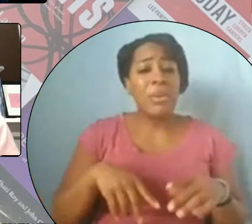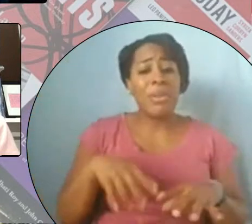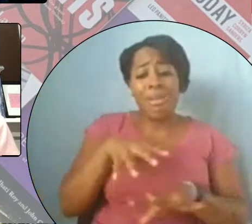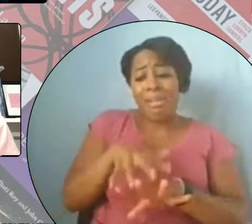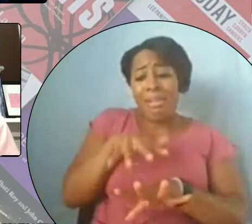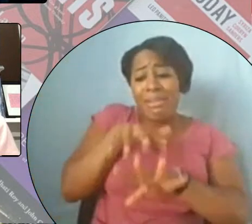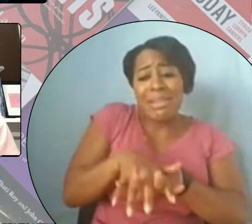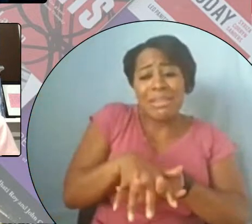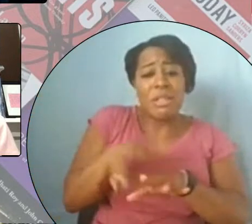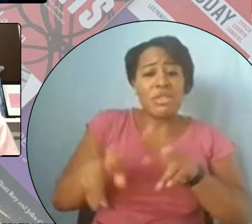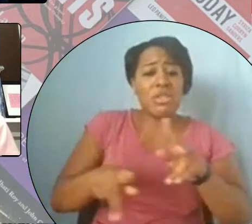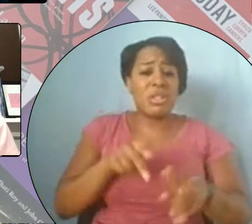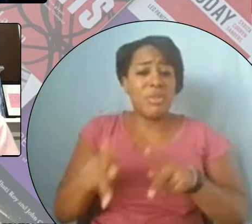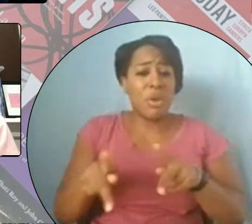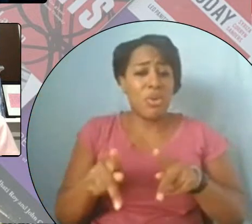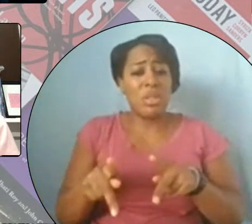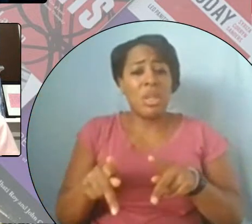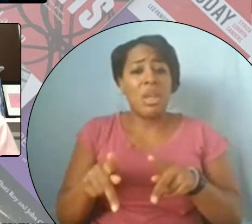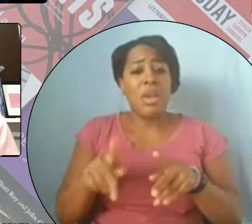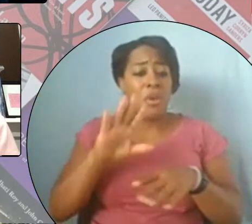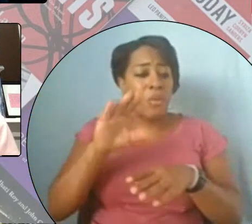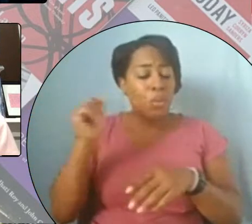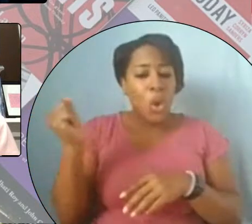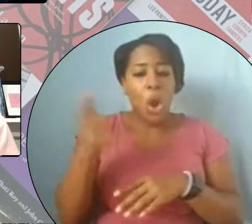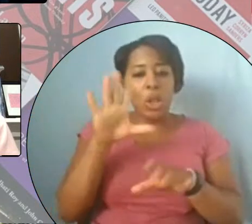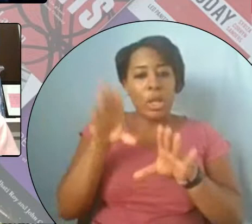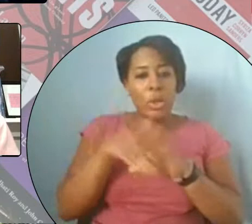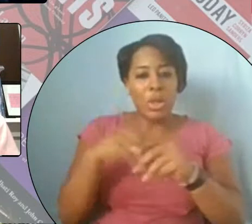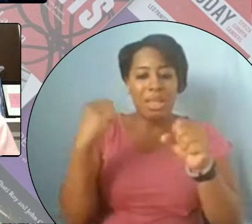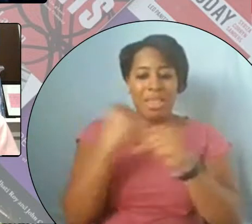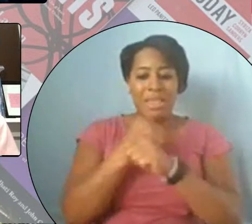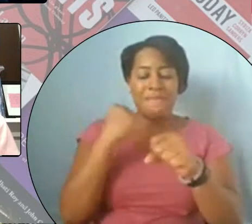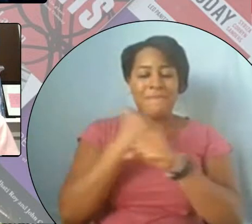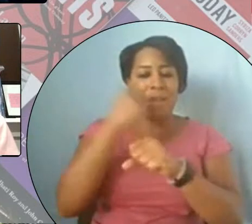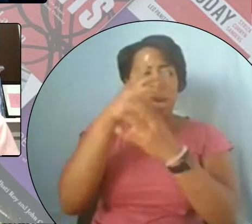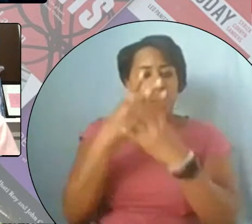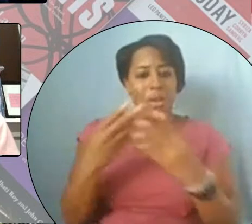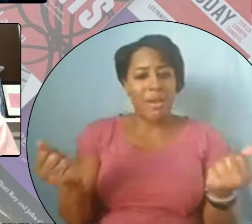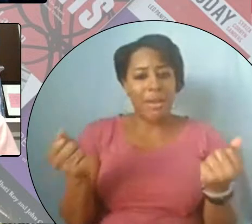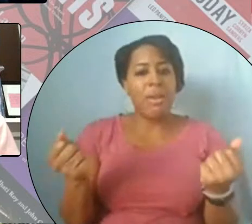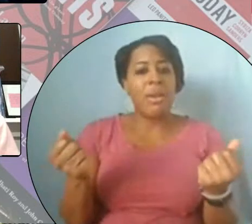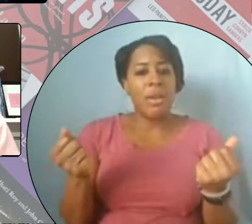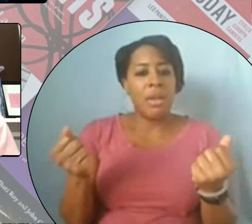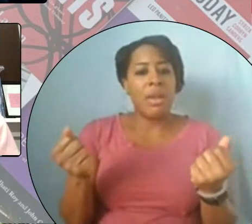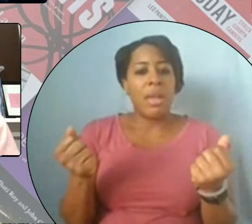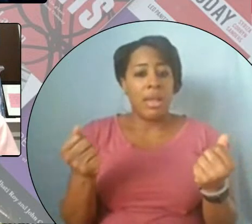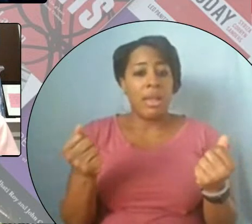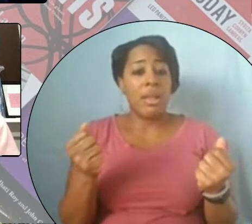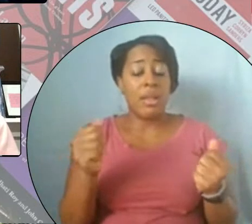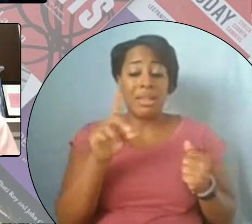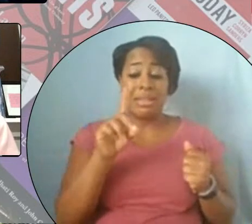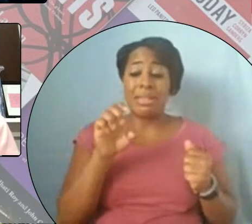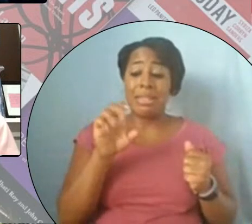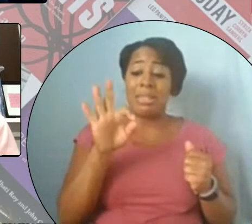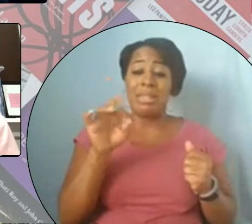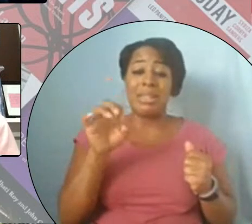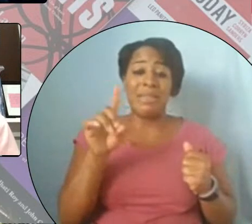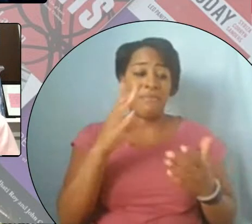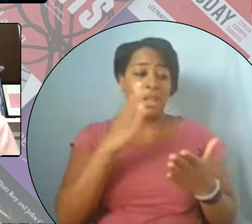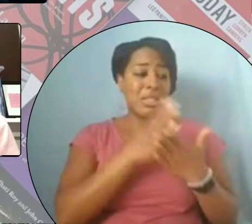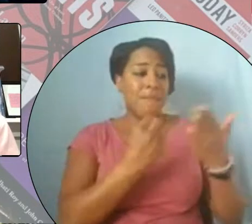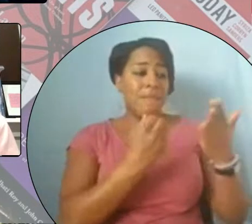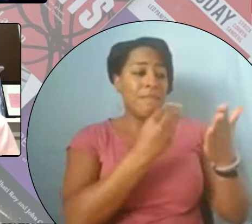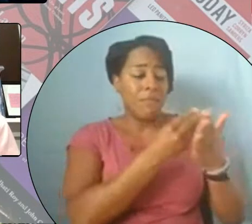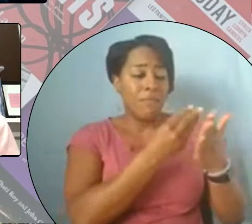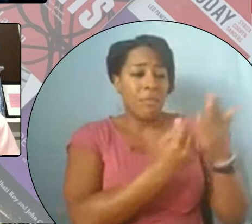folks, it is included in this fight for abolition. And the call to defund police needs to be connected to the call to free